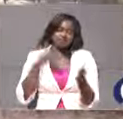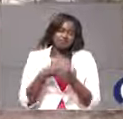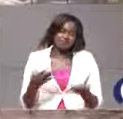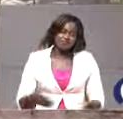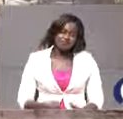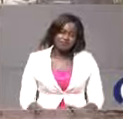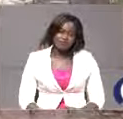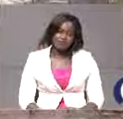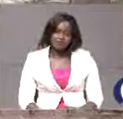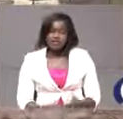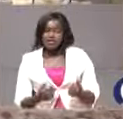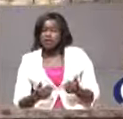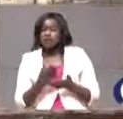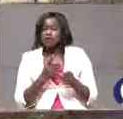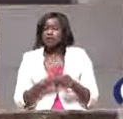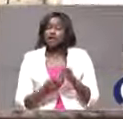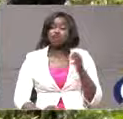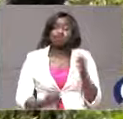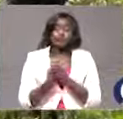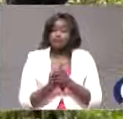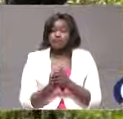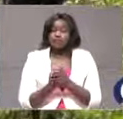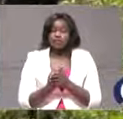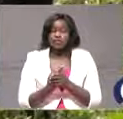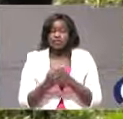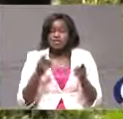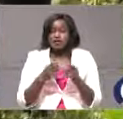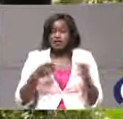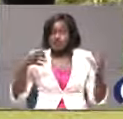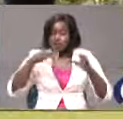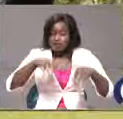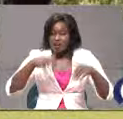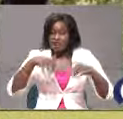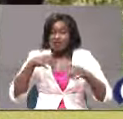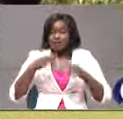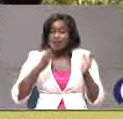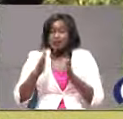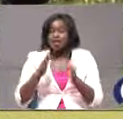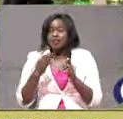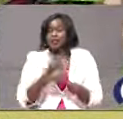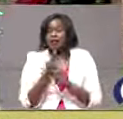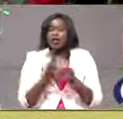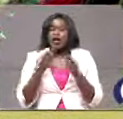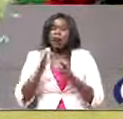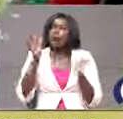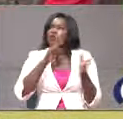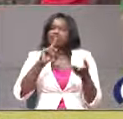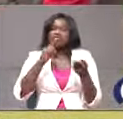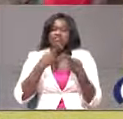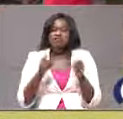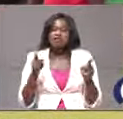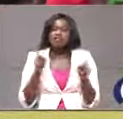The season uncertainties have tested farmers the rough of loan repayment owing to the failure to meet loan